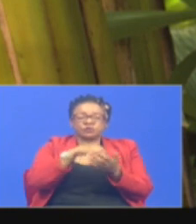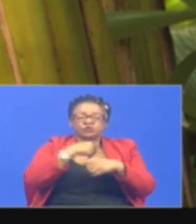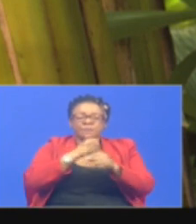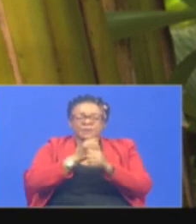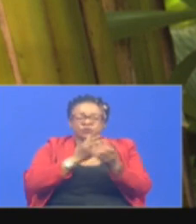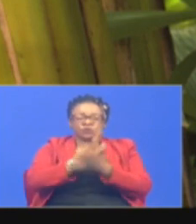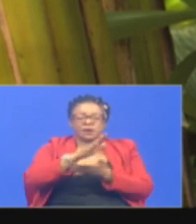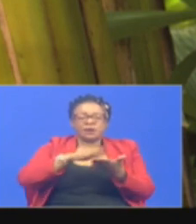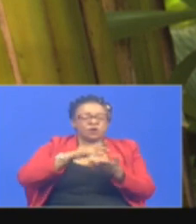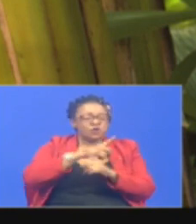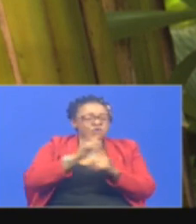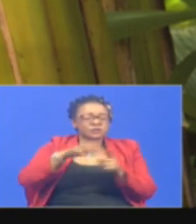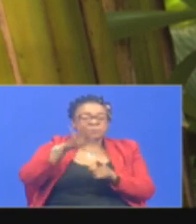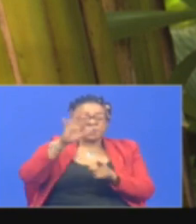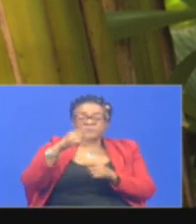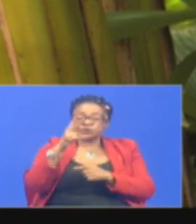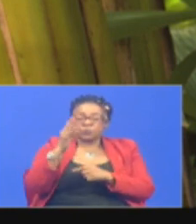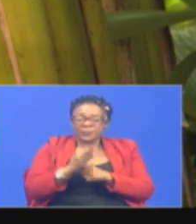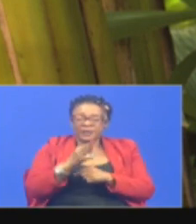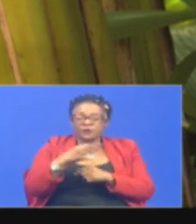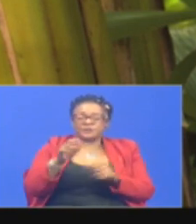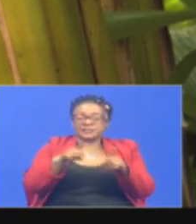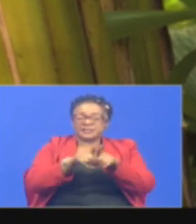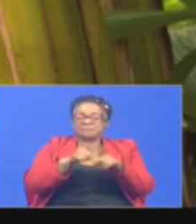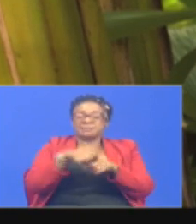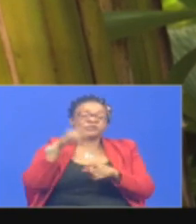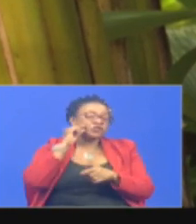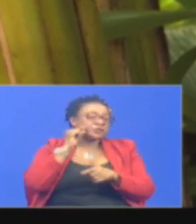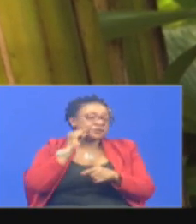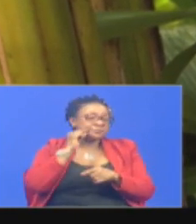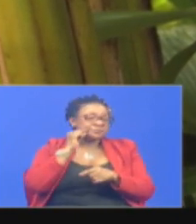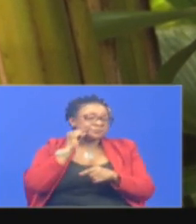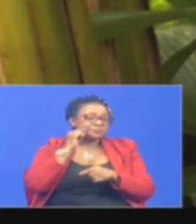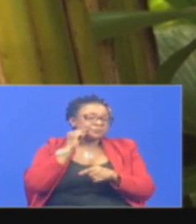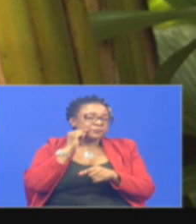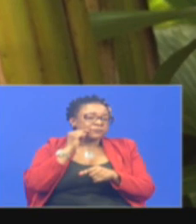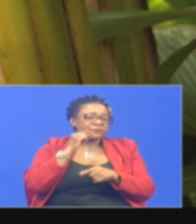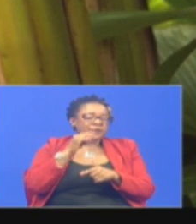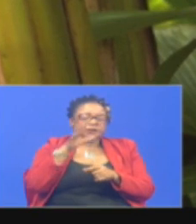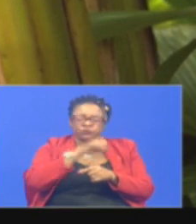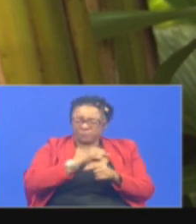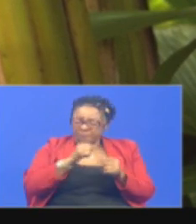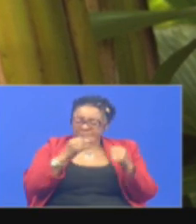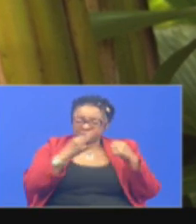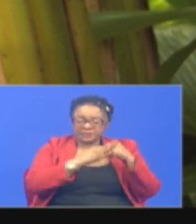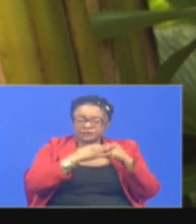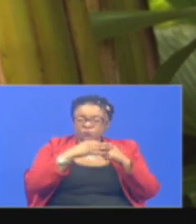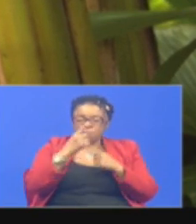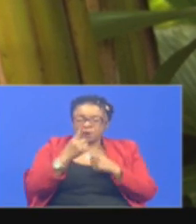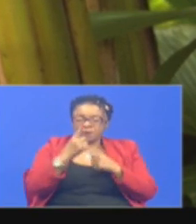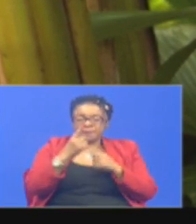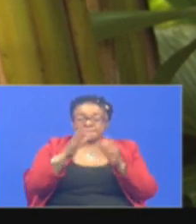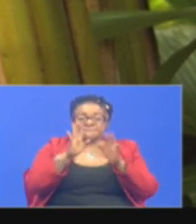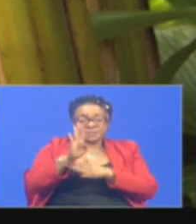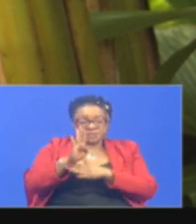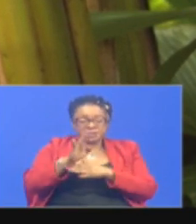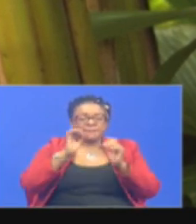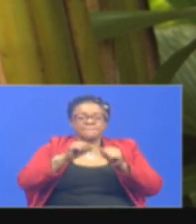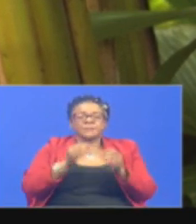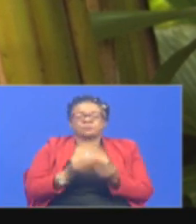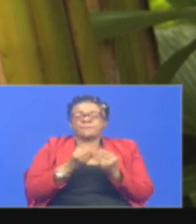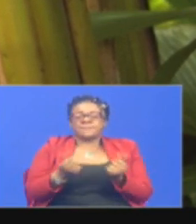than two-thirds of the same gender presumes that Article 81B will have been met. Now,